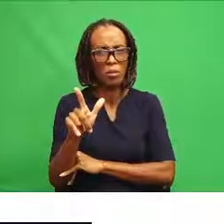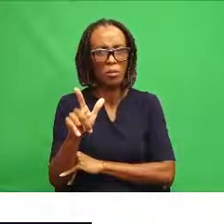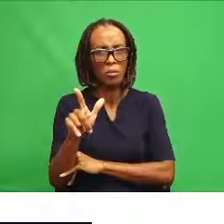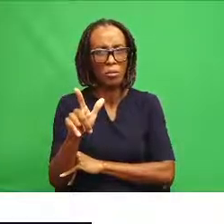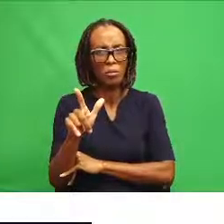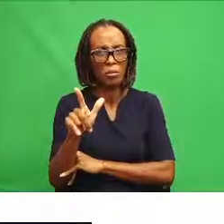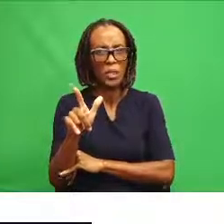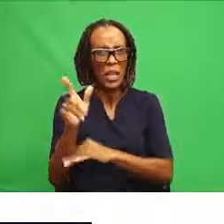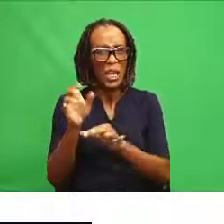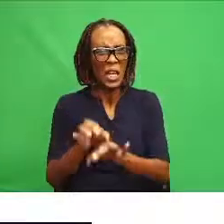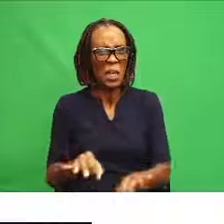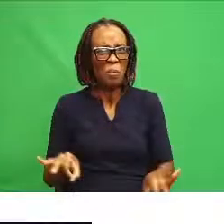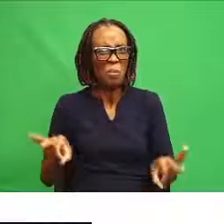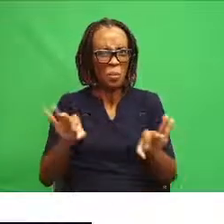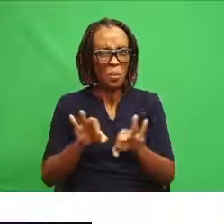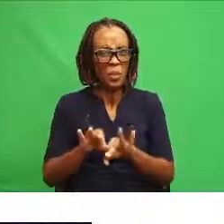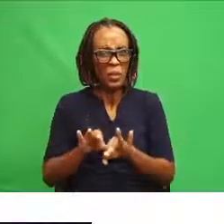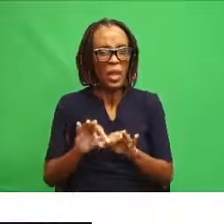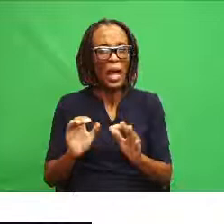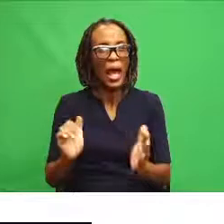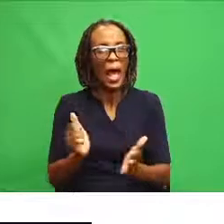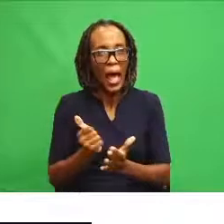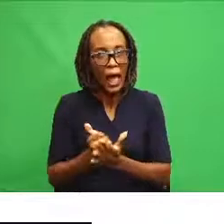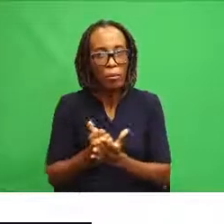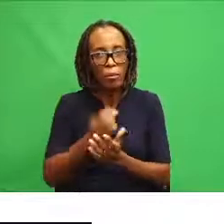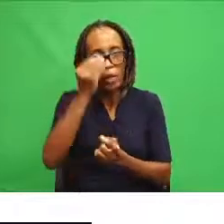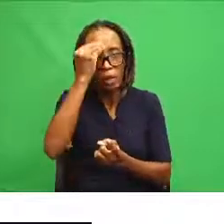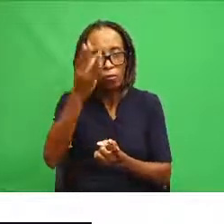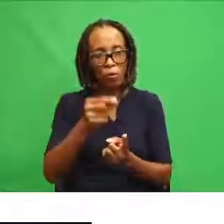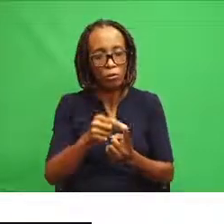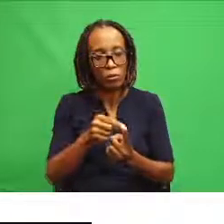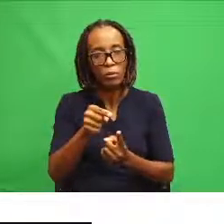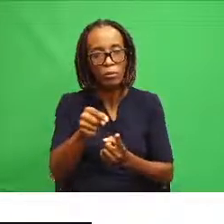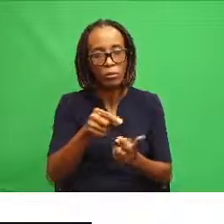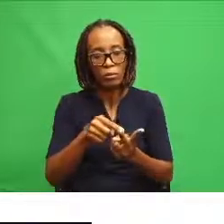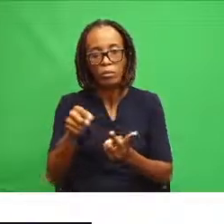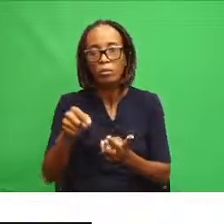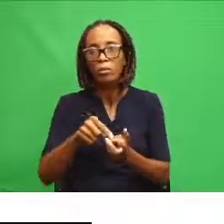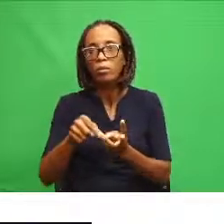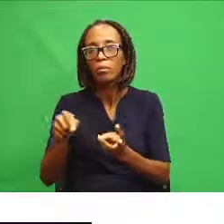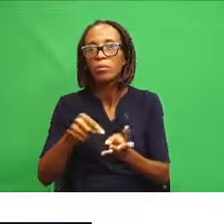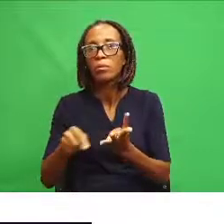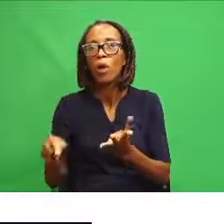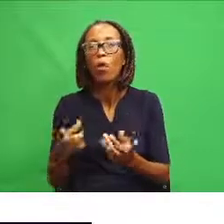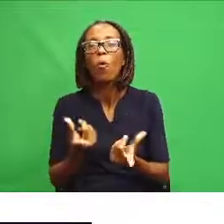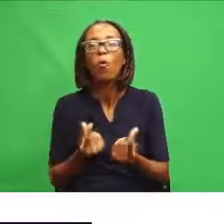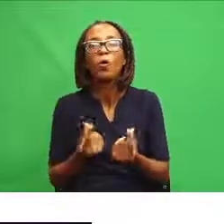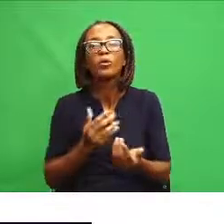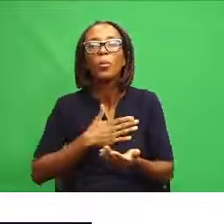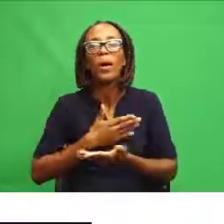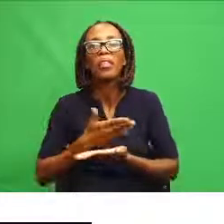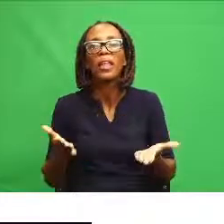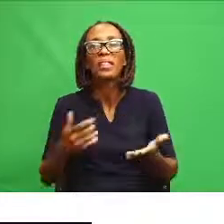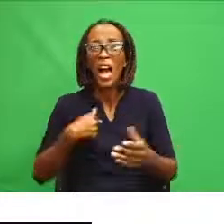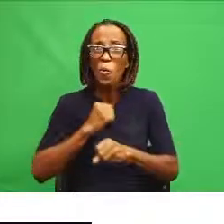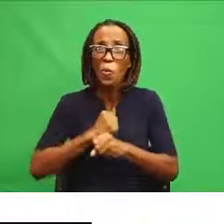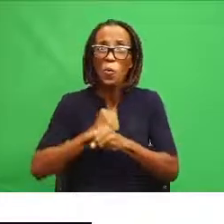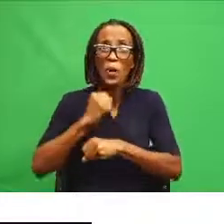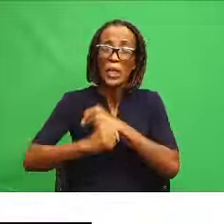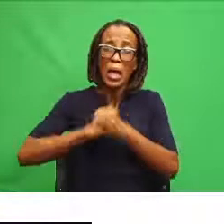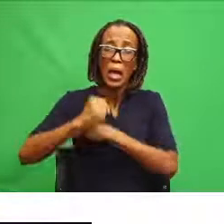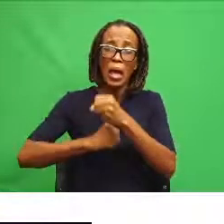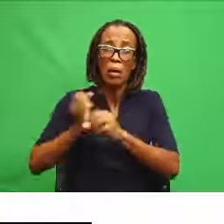an instrument through which you can direct how you want what you have worked so hard for all these